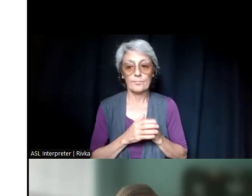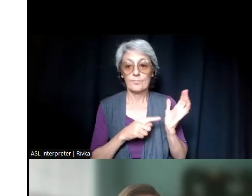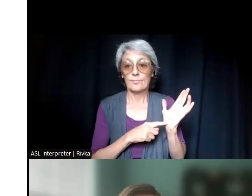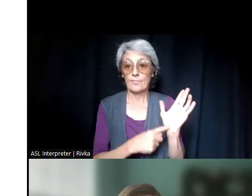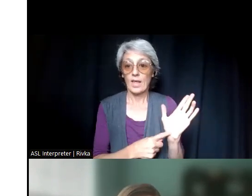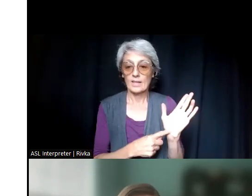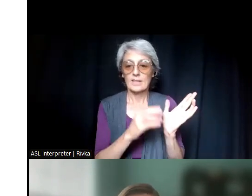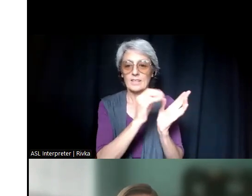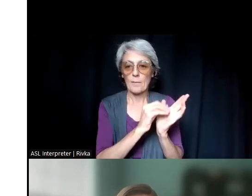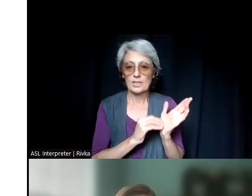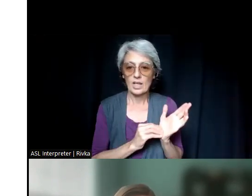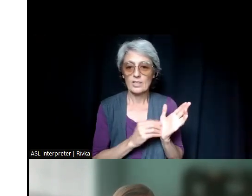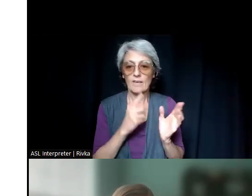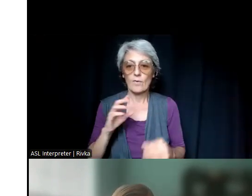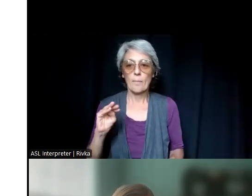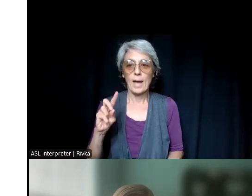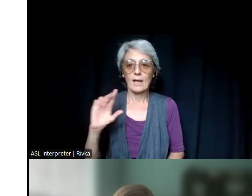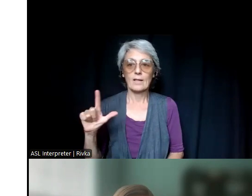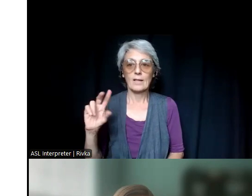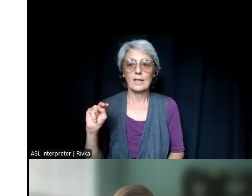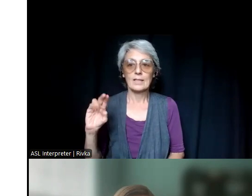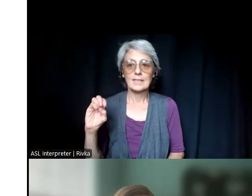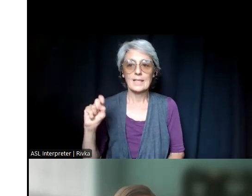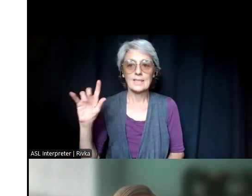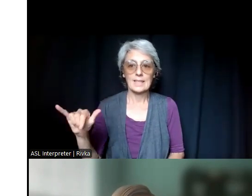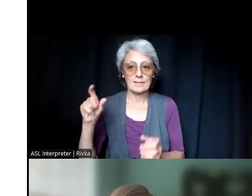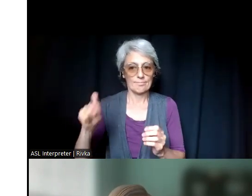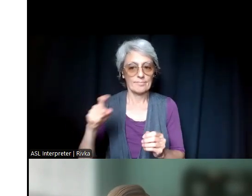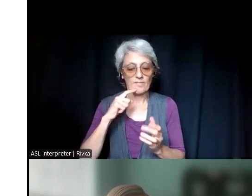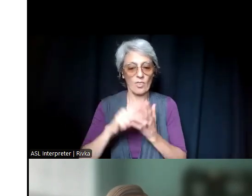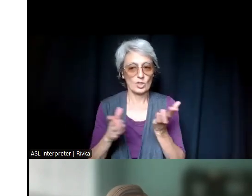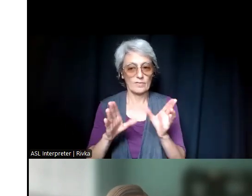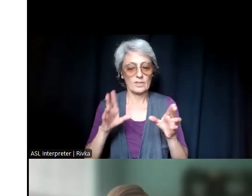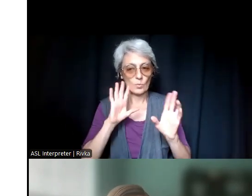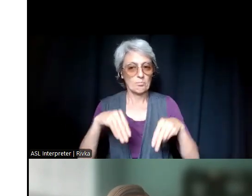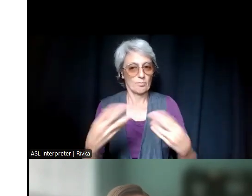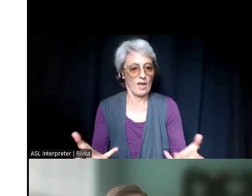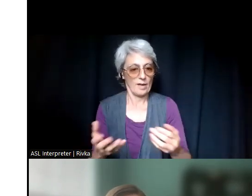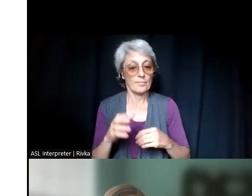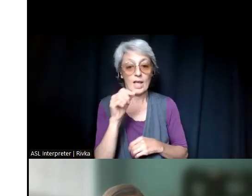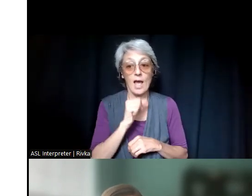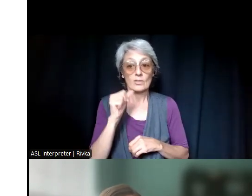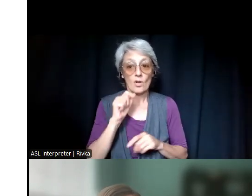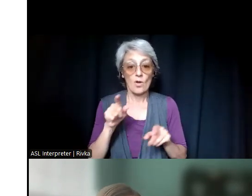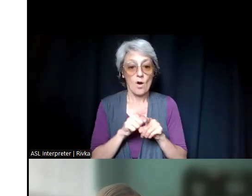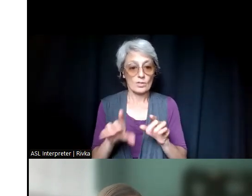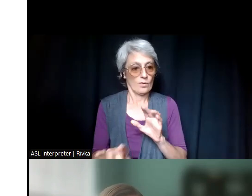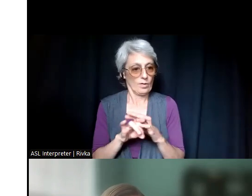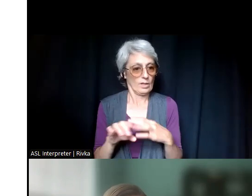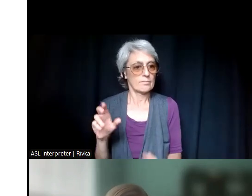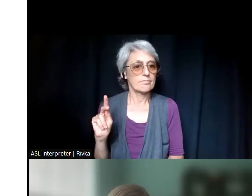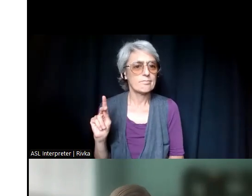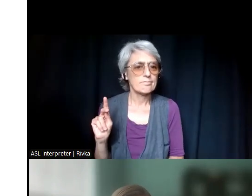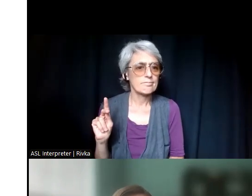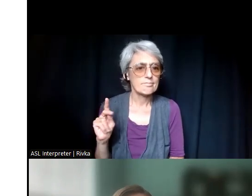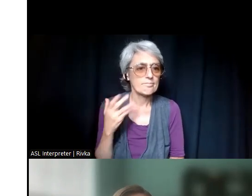medical necessity for those services to be provided. Arizona has also chosen CalLocus as the